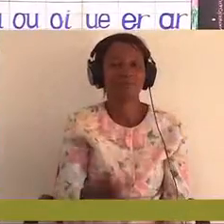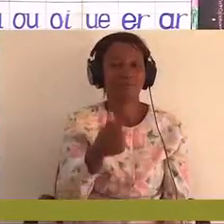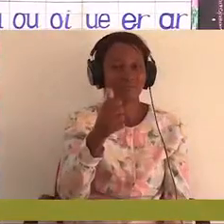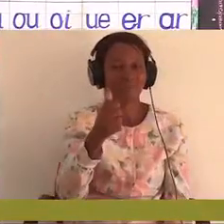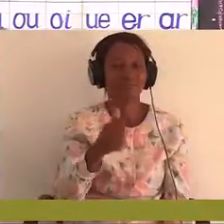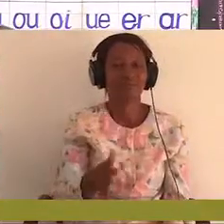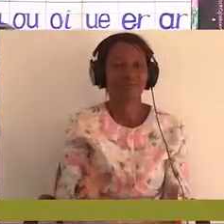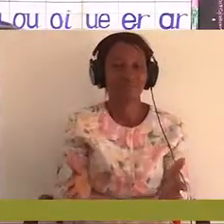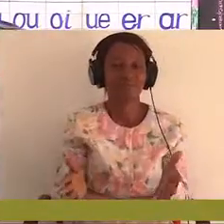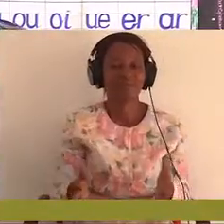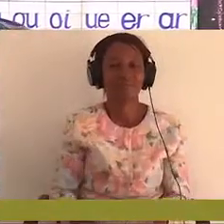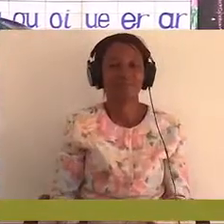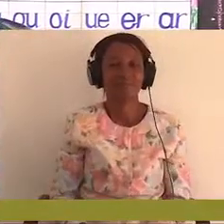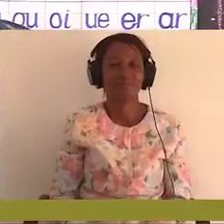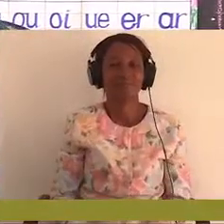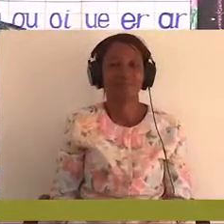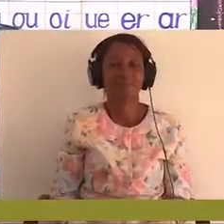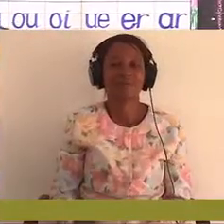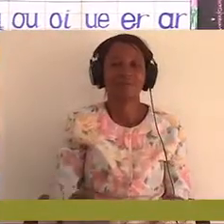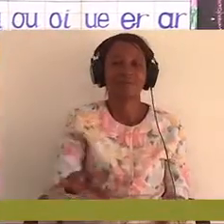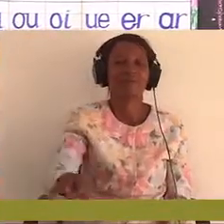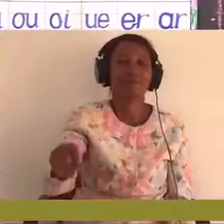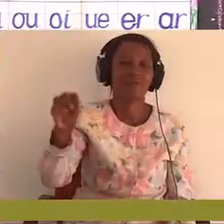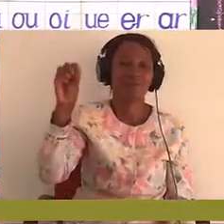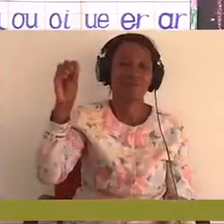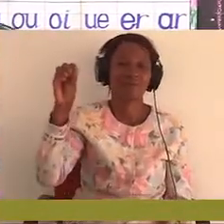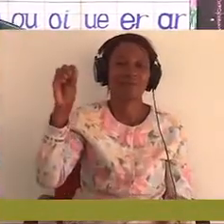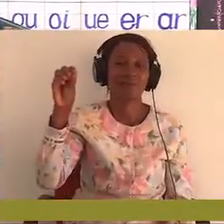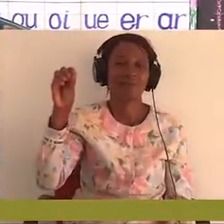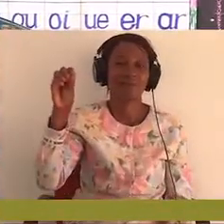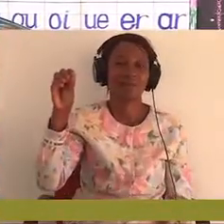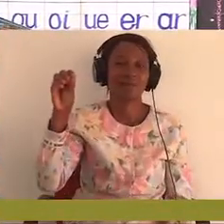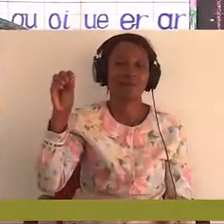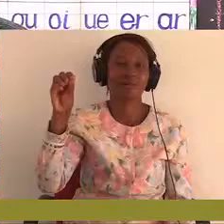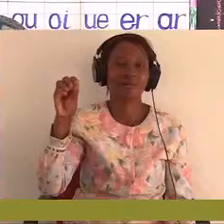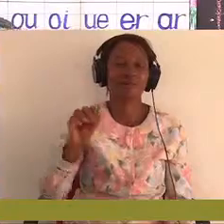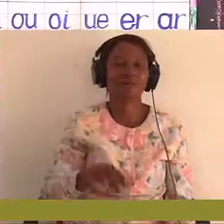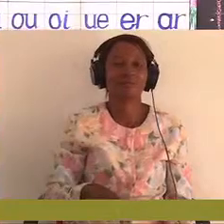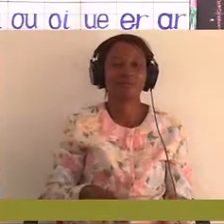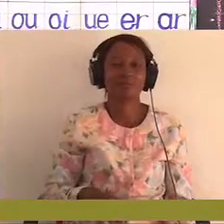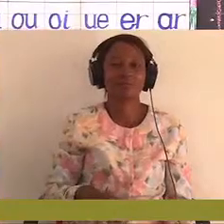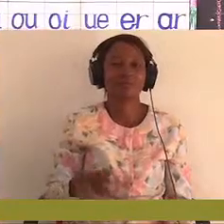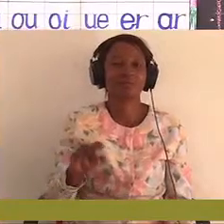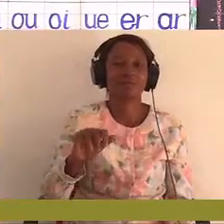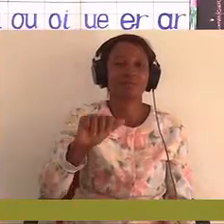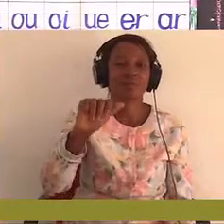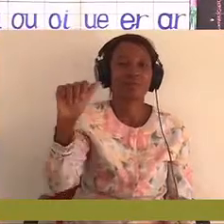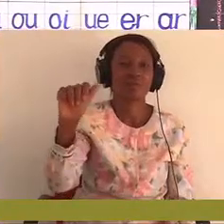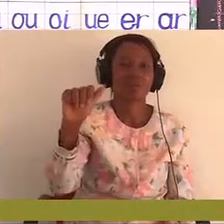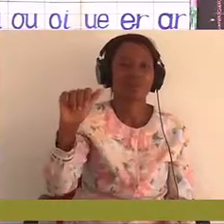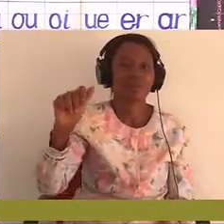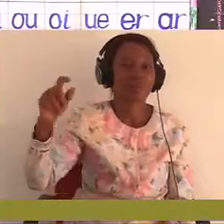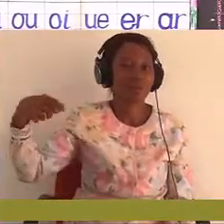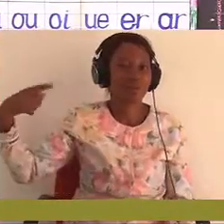So now you are taking the advice. Any sound you